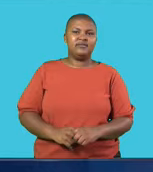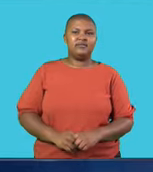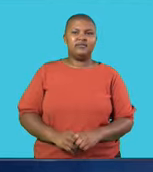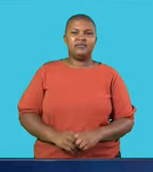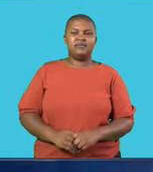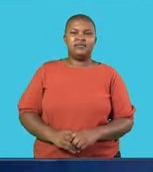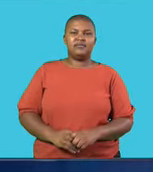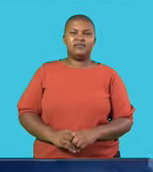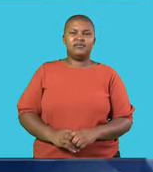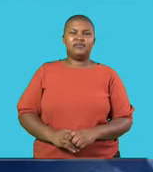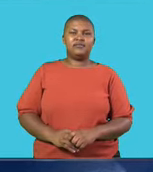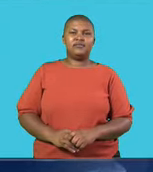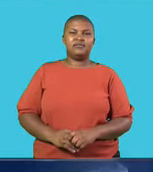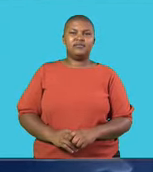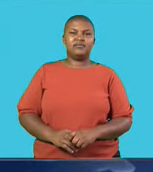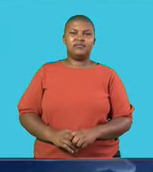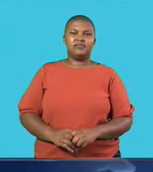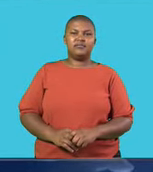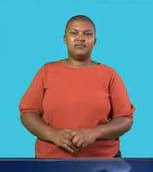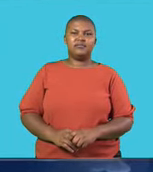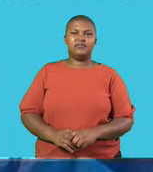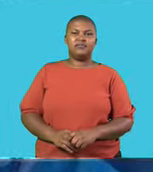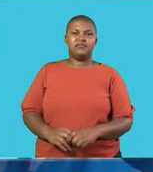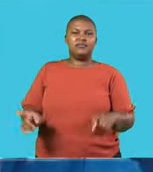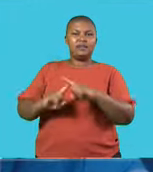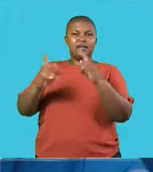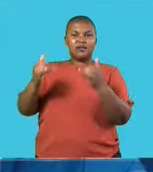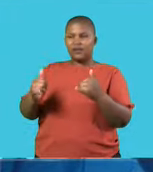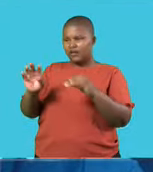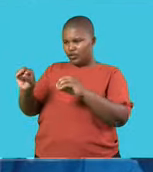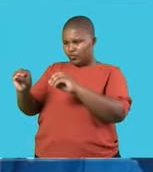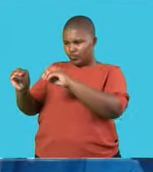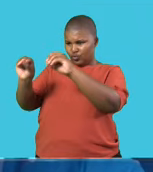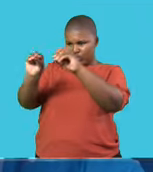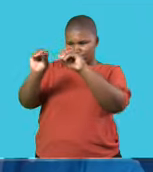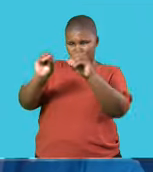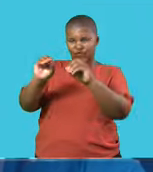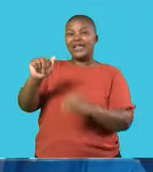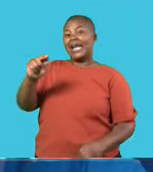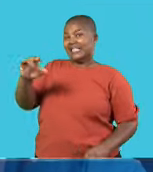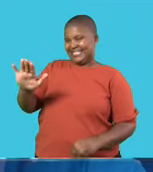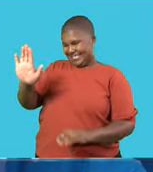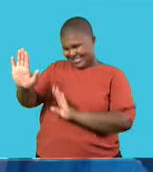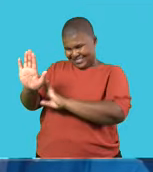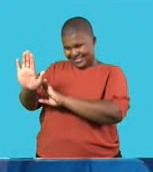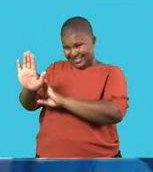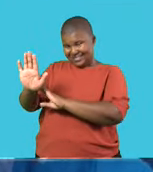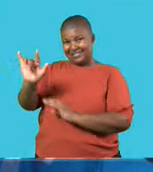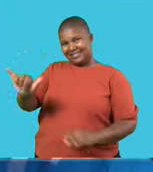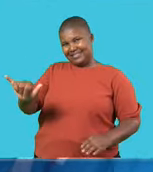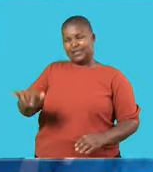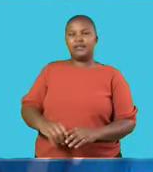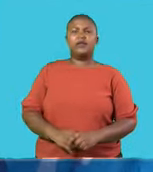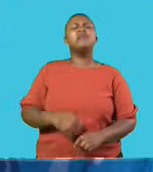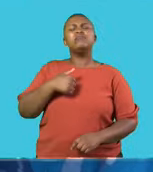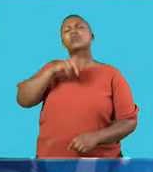Not a little party that moved out there to get there. This is African National Congress. I belong